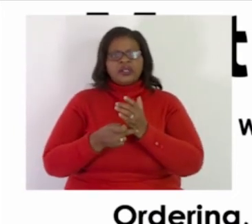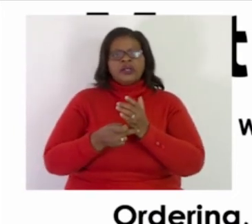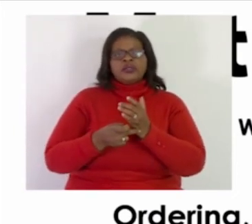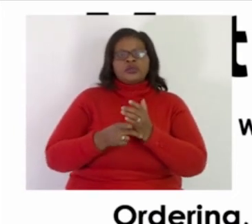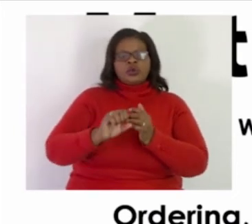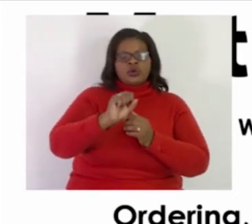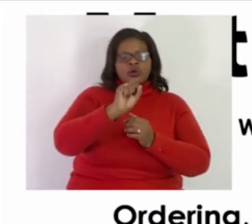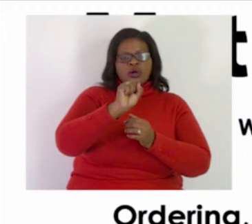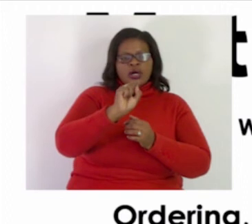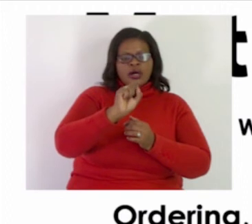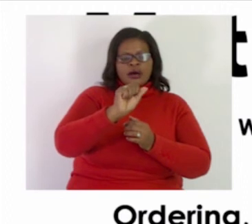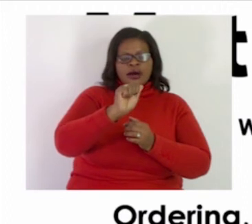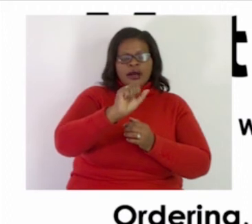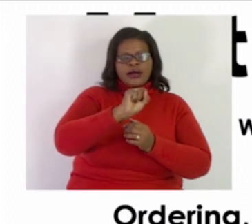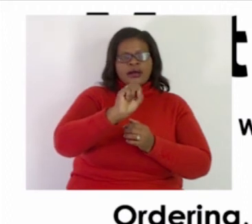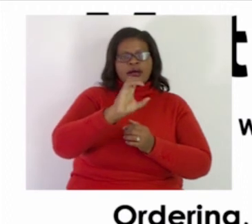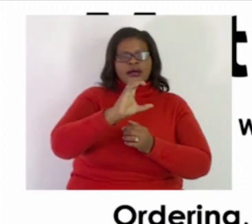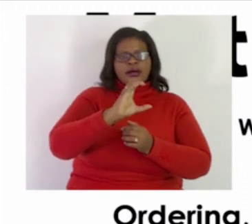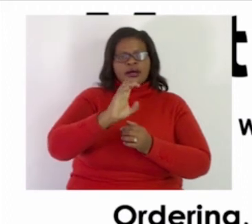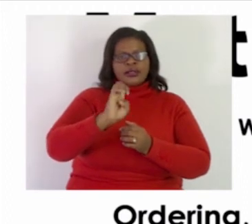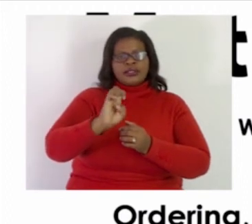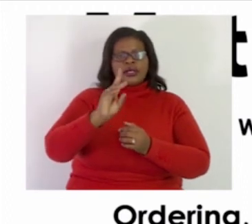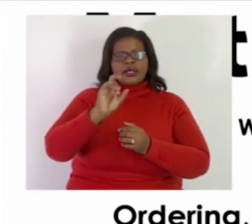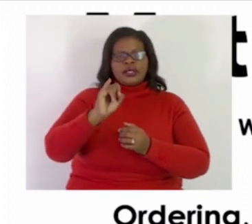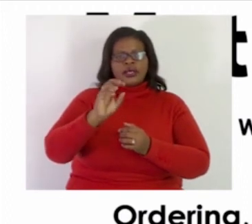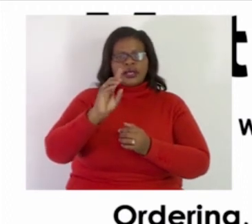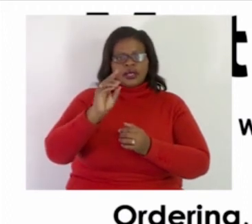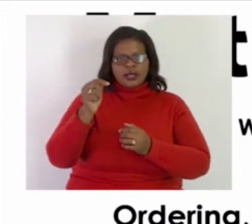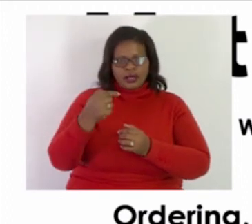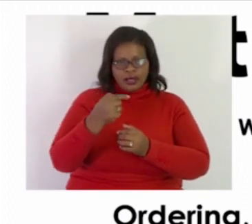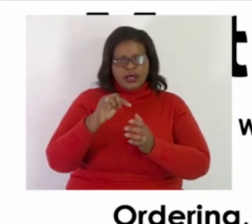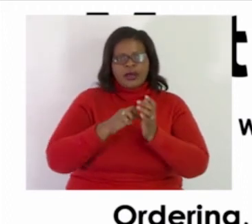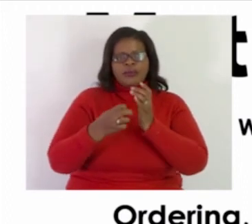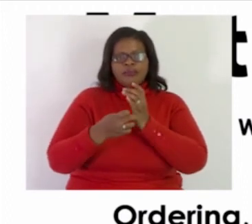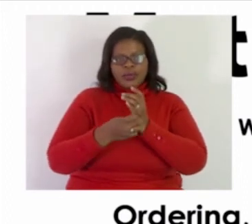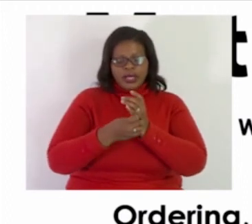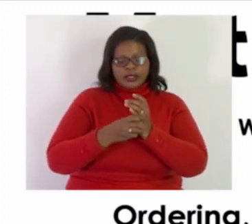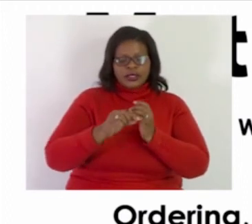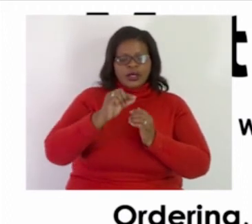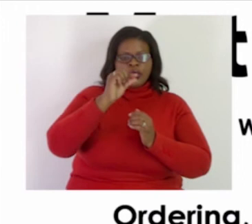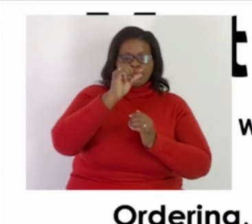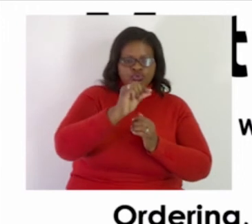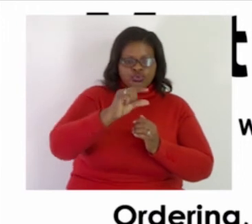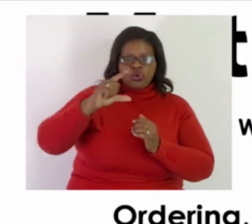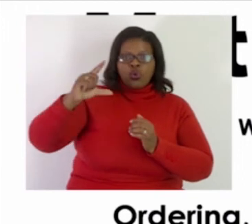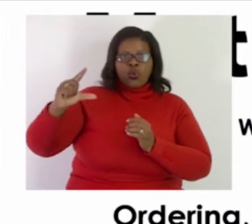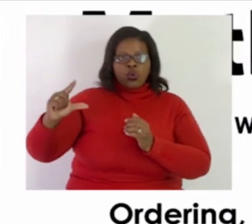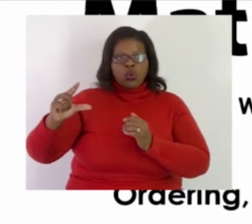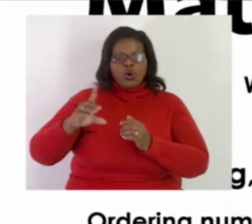means going up or rising. Descending order means going